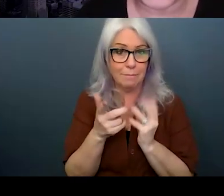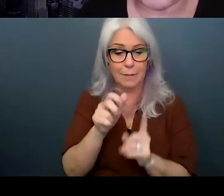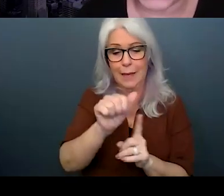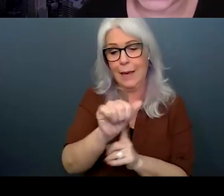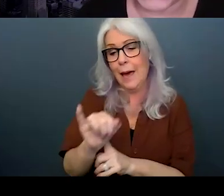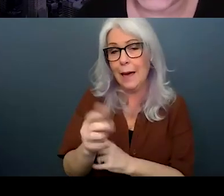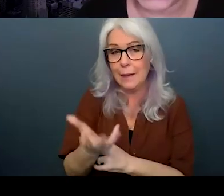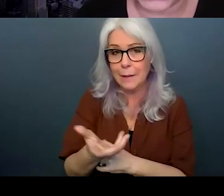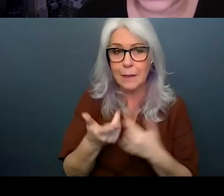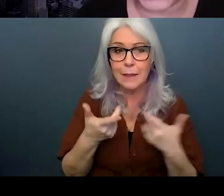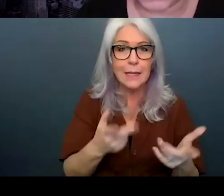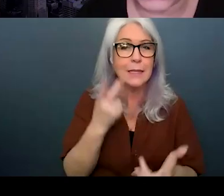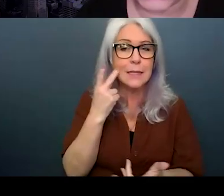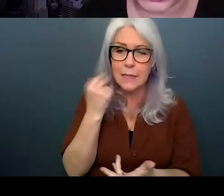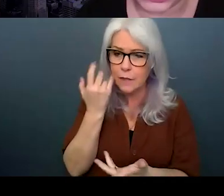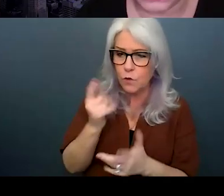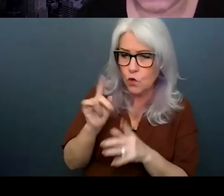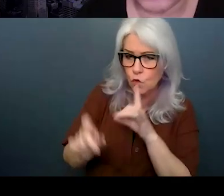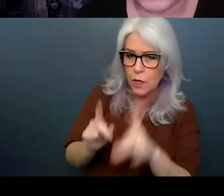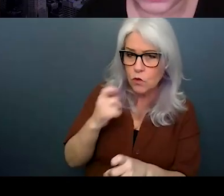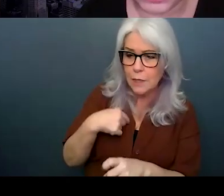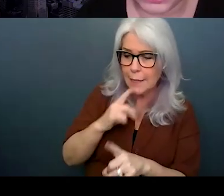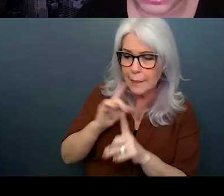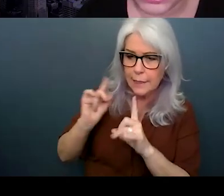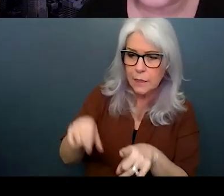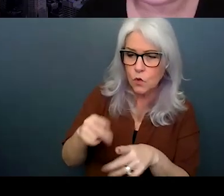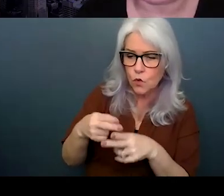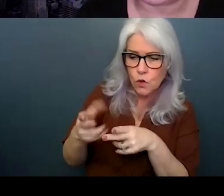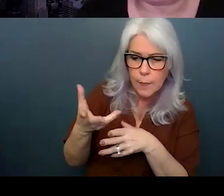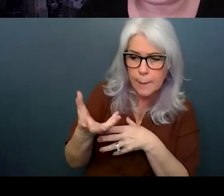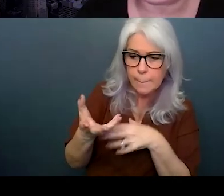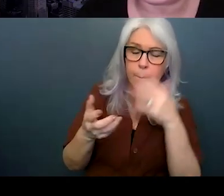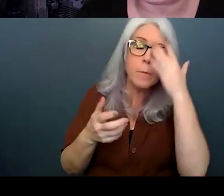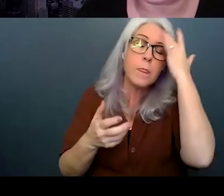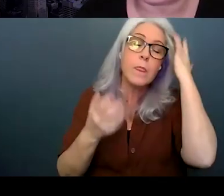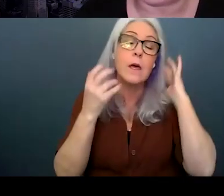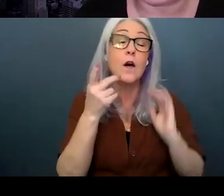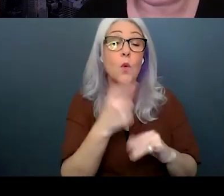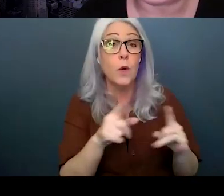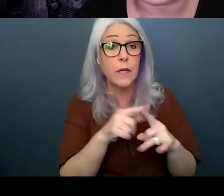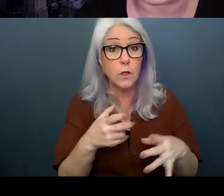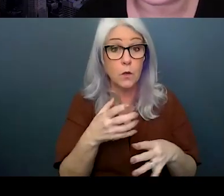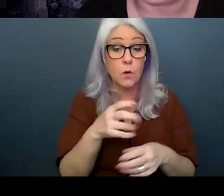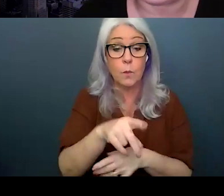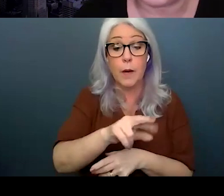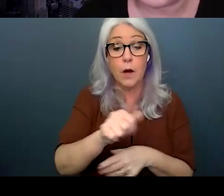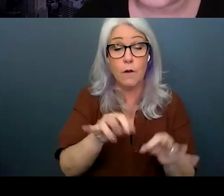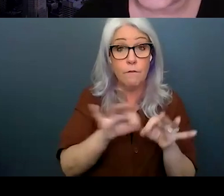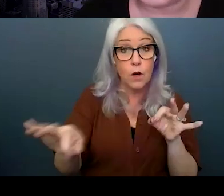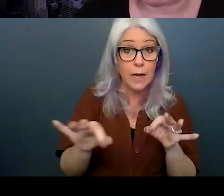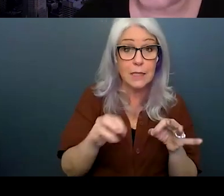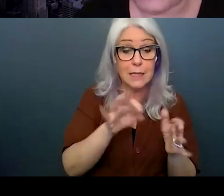And let me see if I can answer this question briefly. When you paraphrase a sentence, is it only one